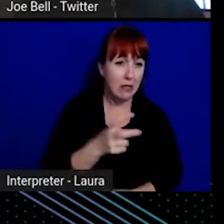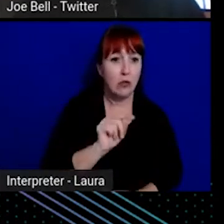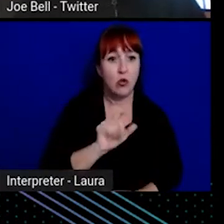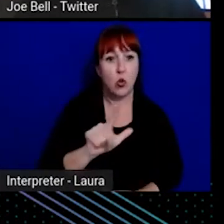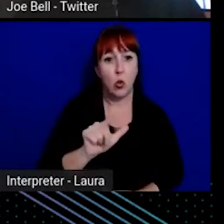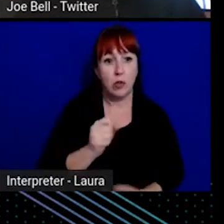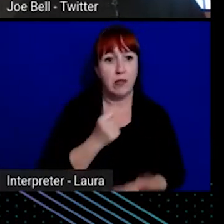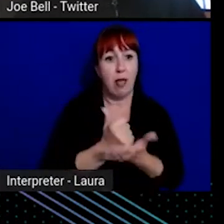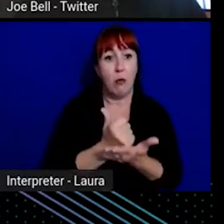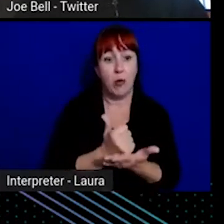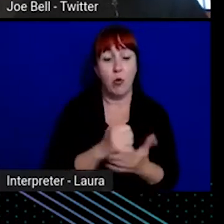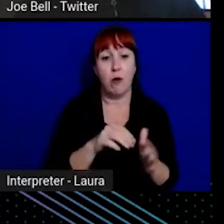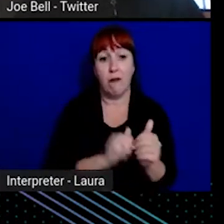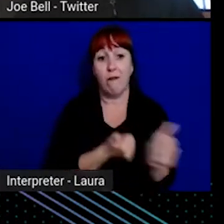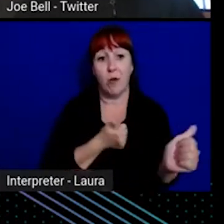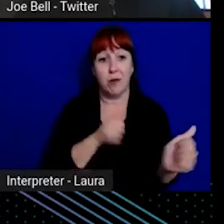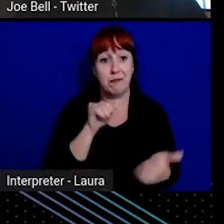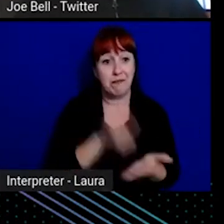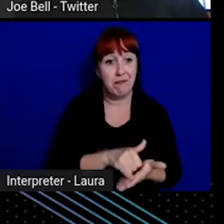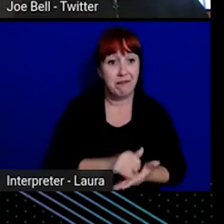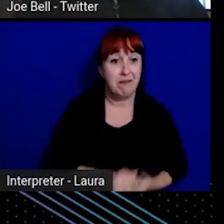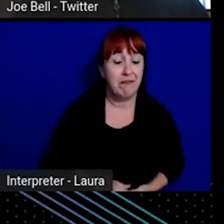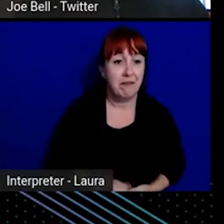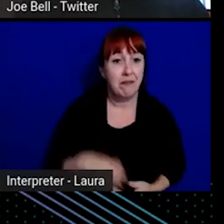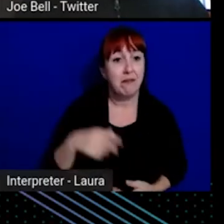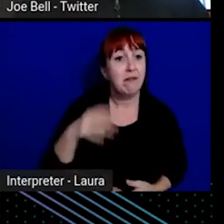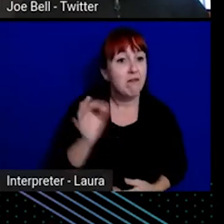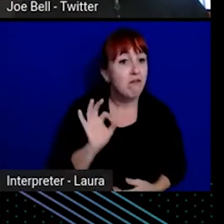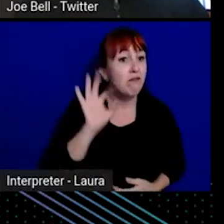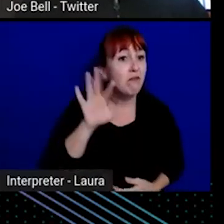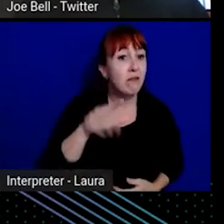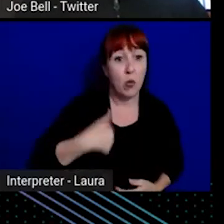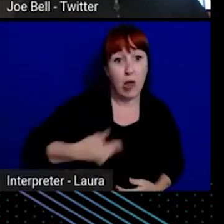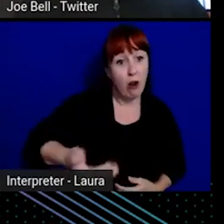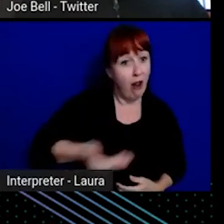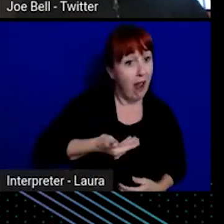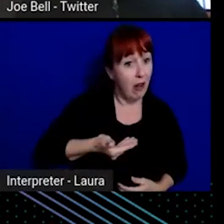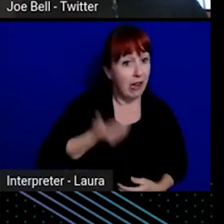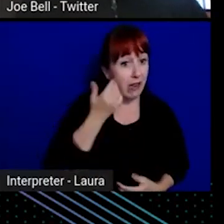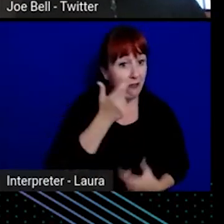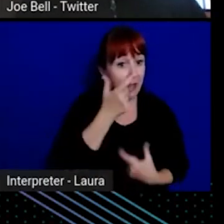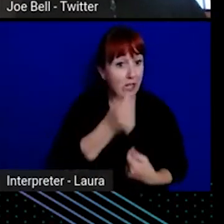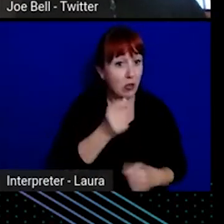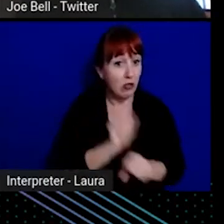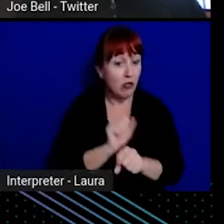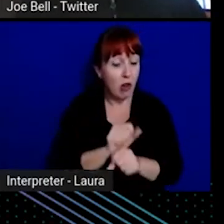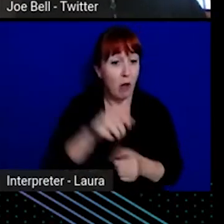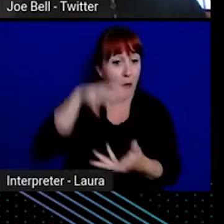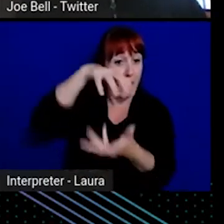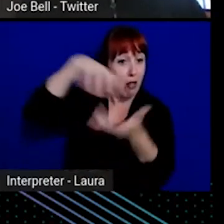it. And also just PS, we're hiring. If you're interested in solving cloud